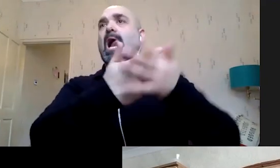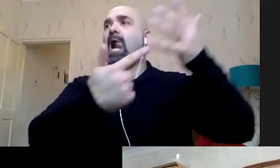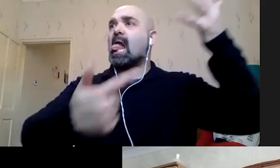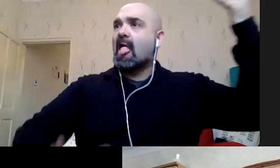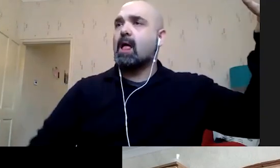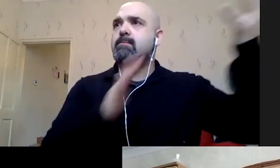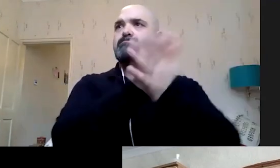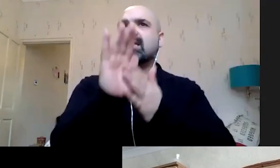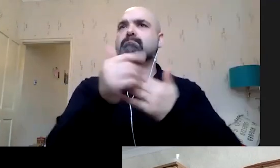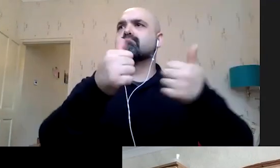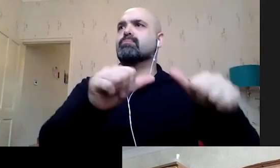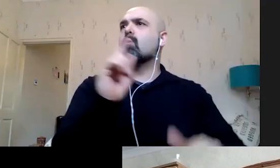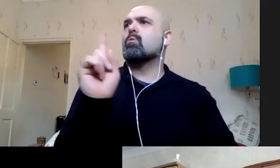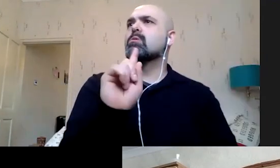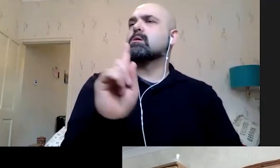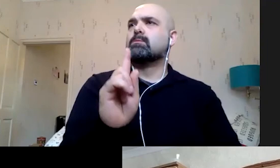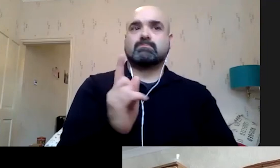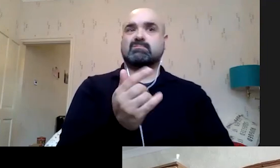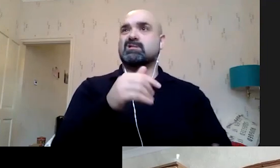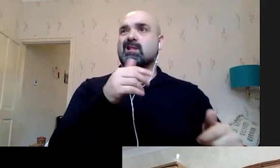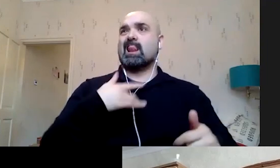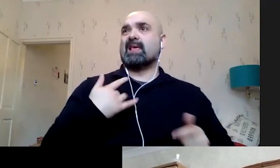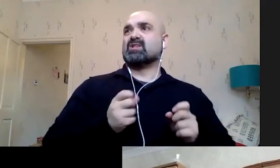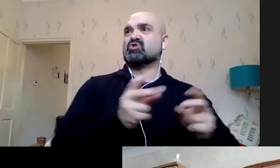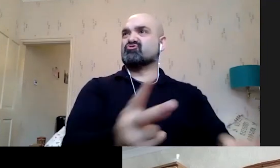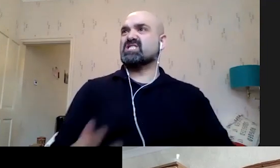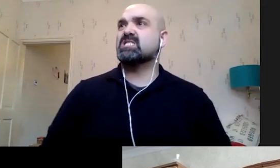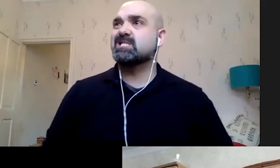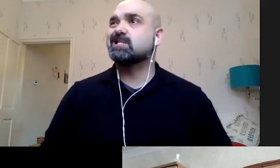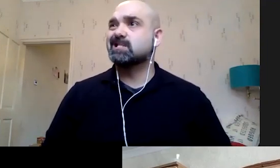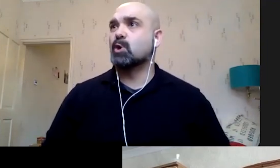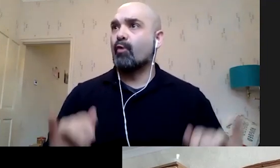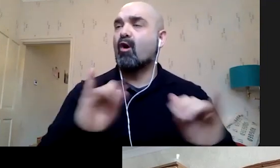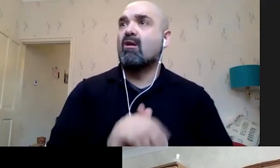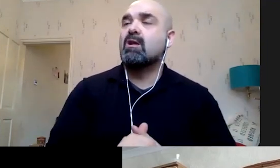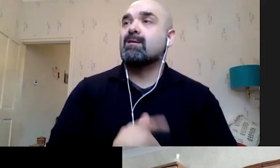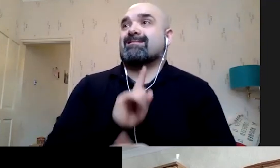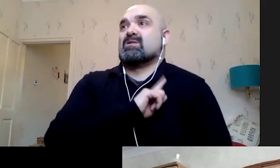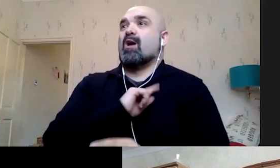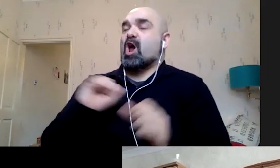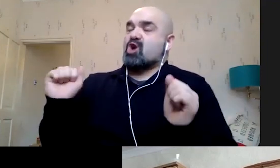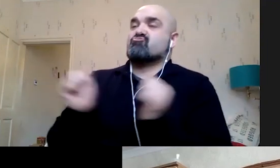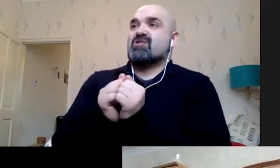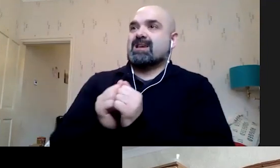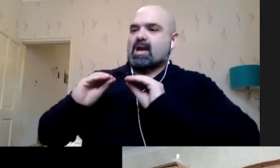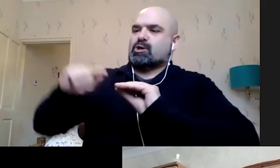the average. So I completely agree, much more work does need to be done in these points.